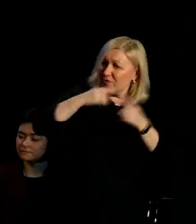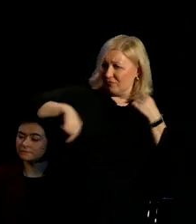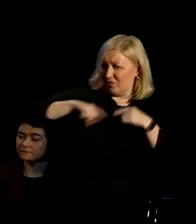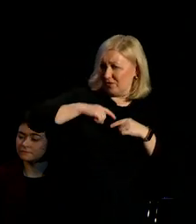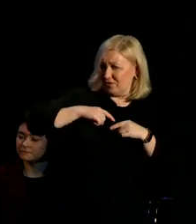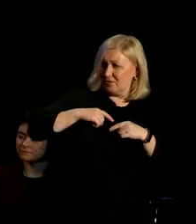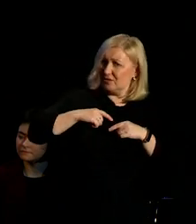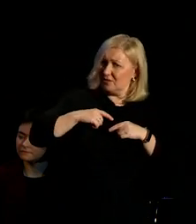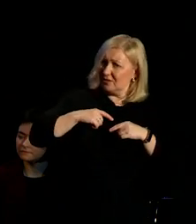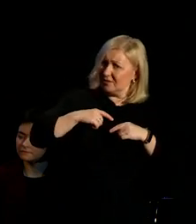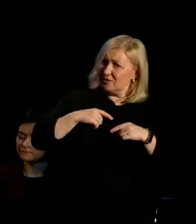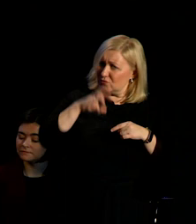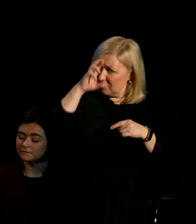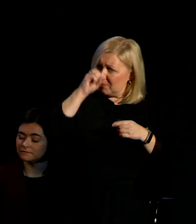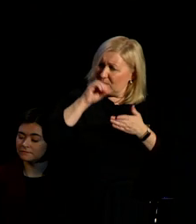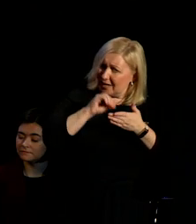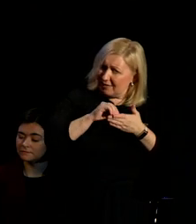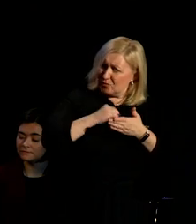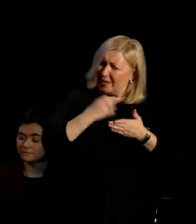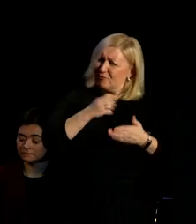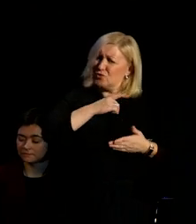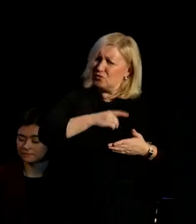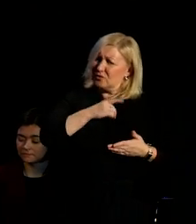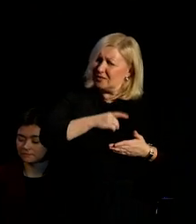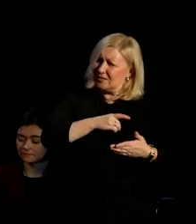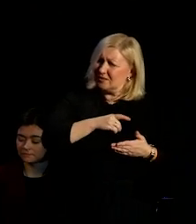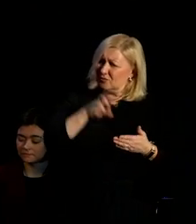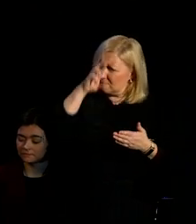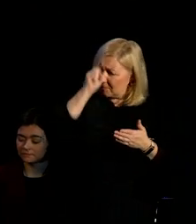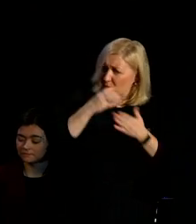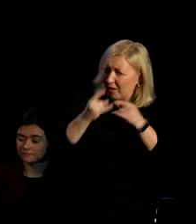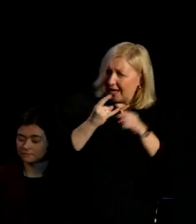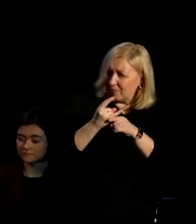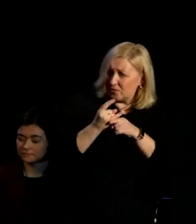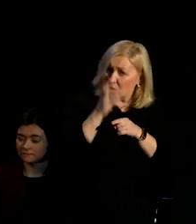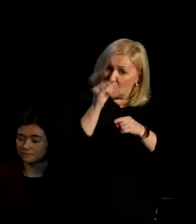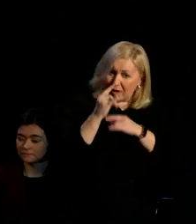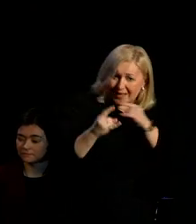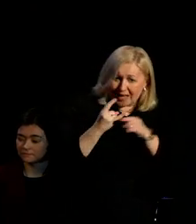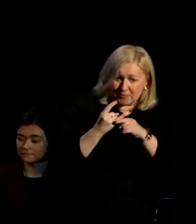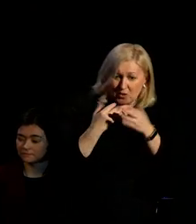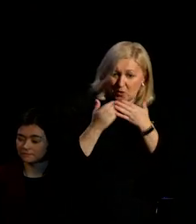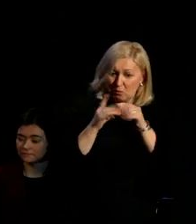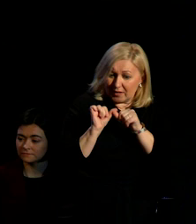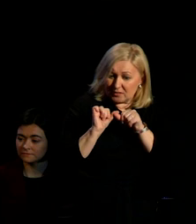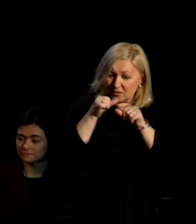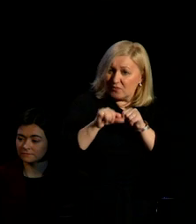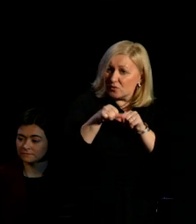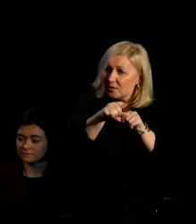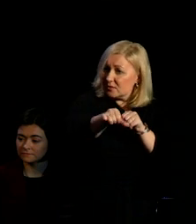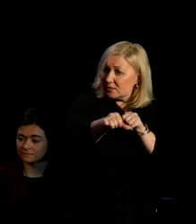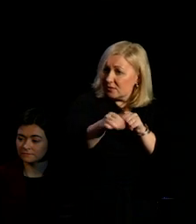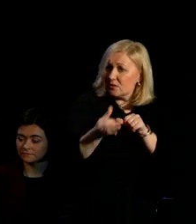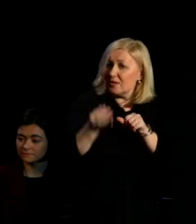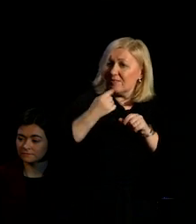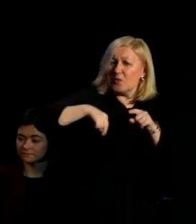of remembering what led to that chapter, its consequences, and learn from it. It would be a grievous error